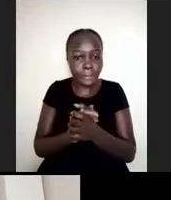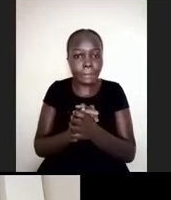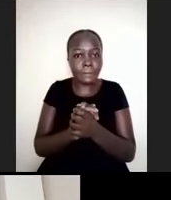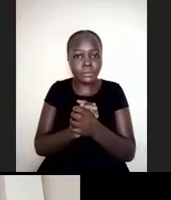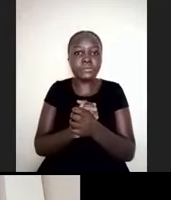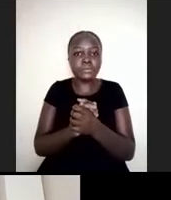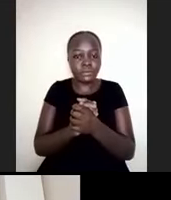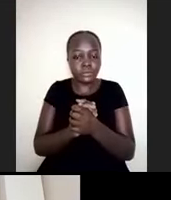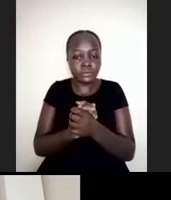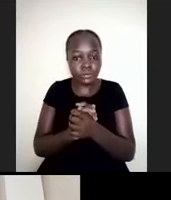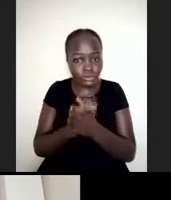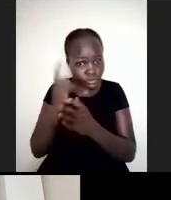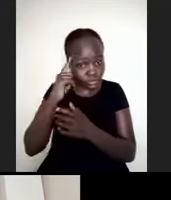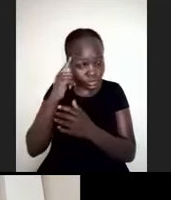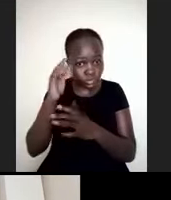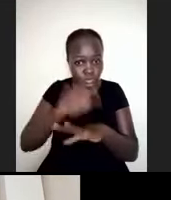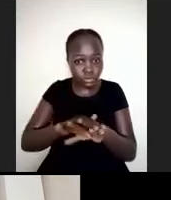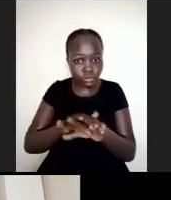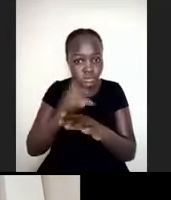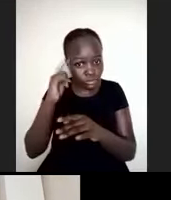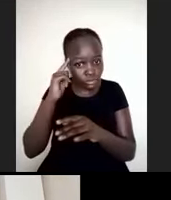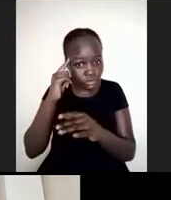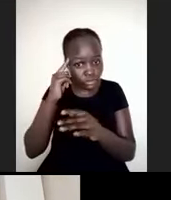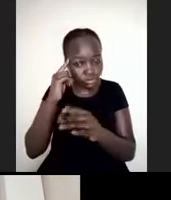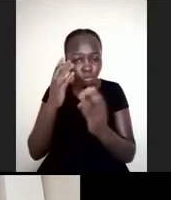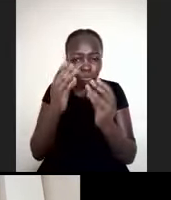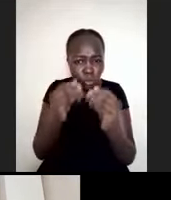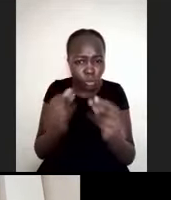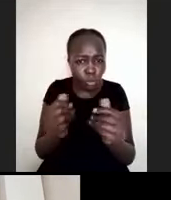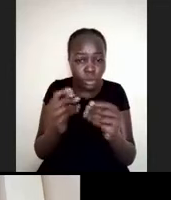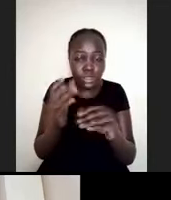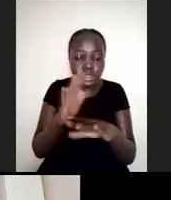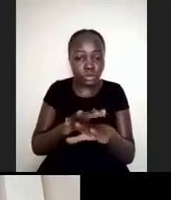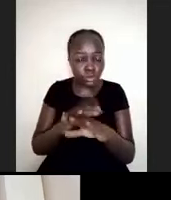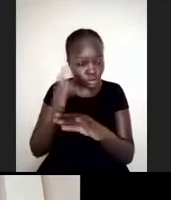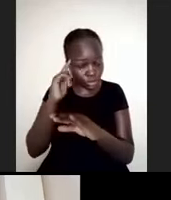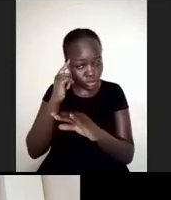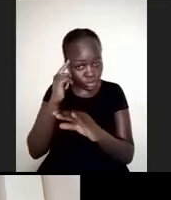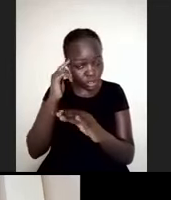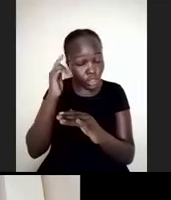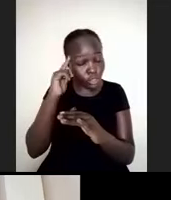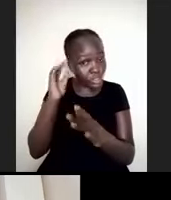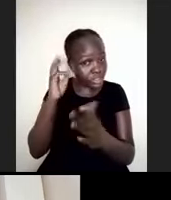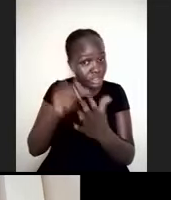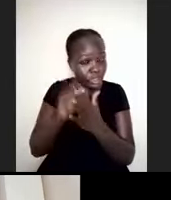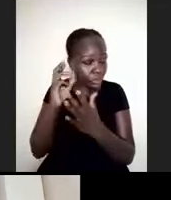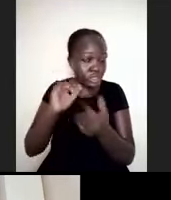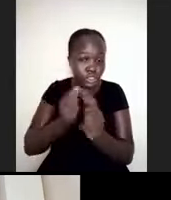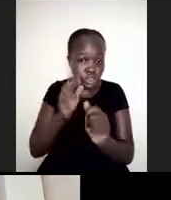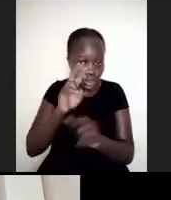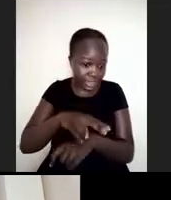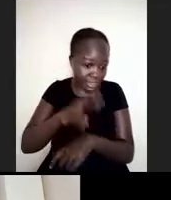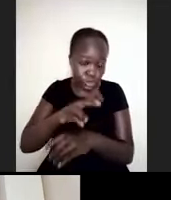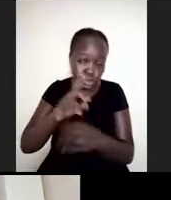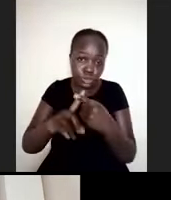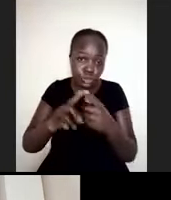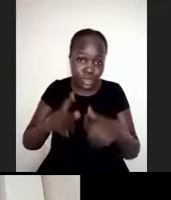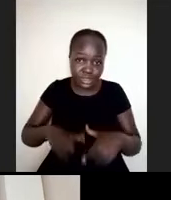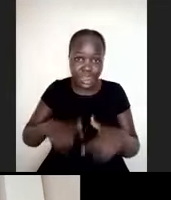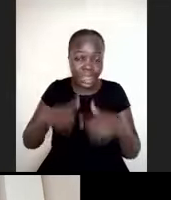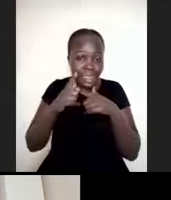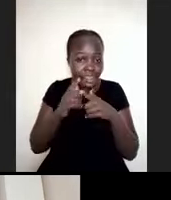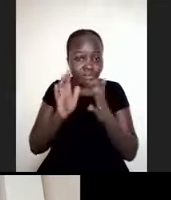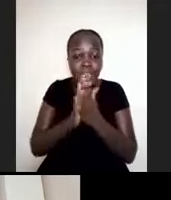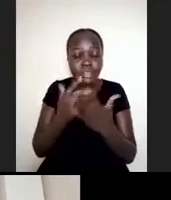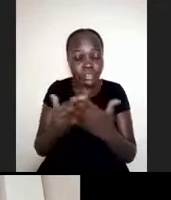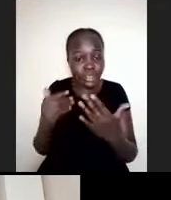So think good thoughts, positive thoughts, yeah? Thoughts that will change your attitude towards life and things around